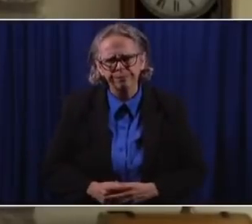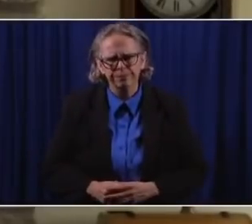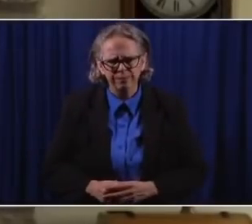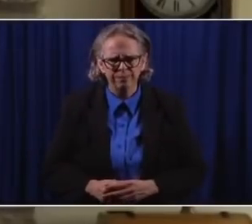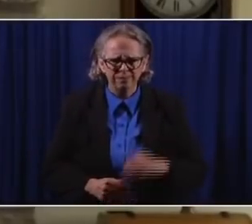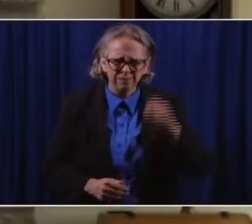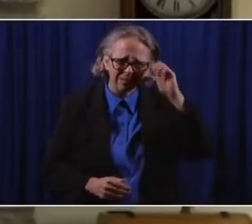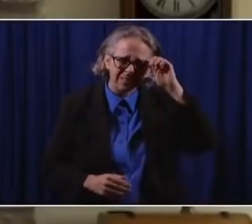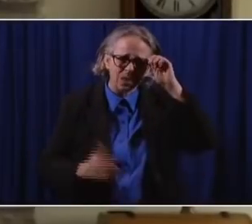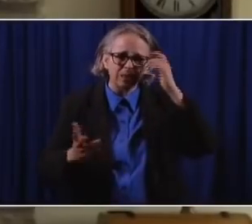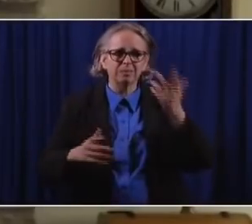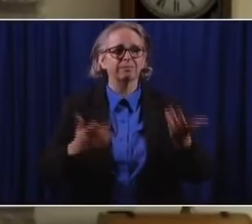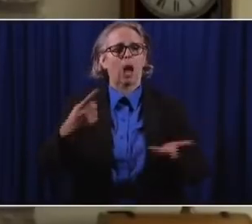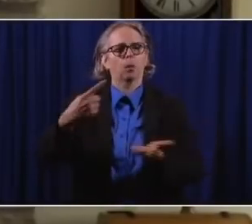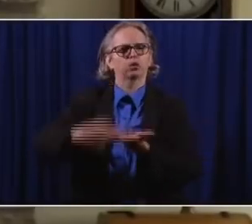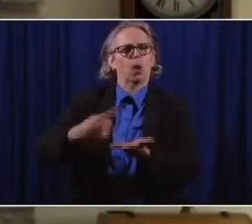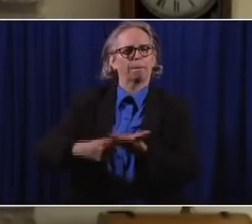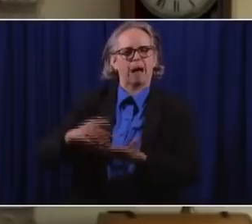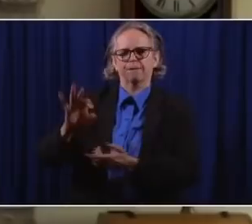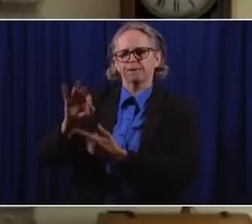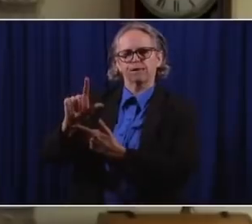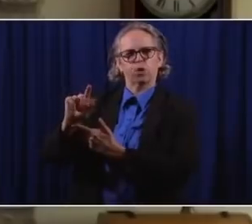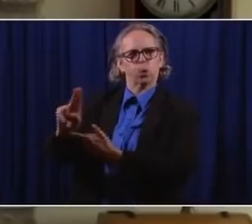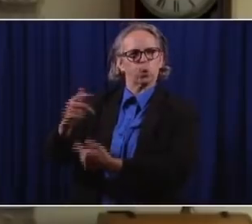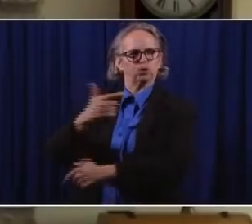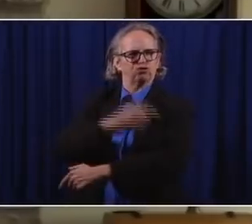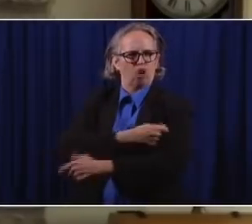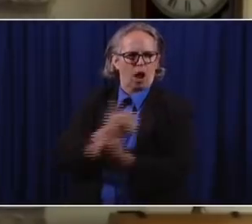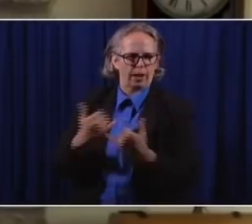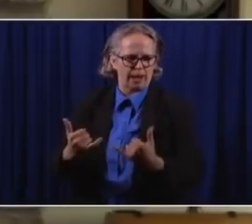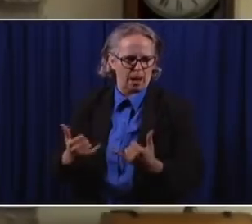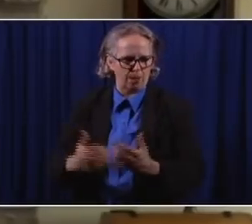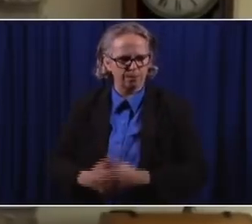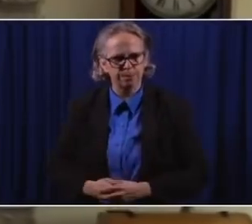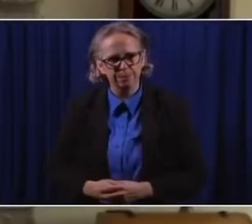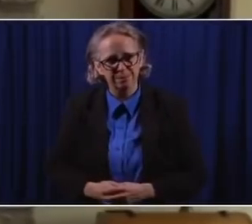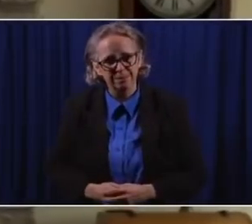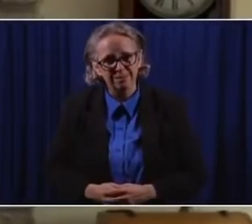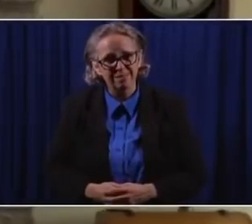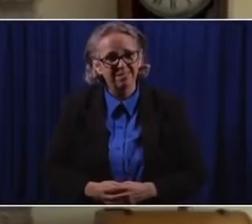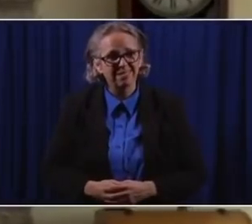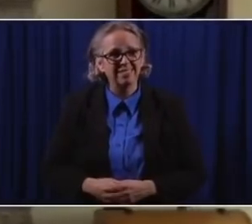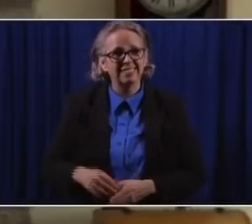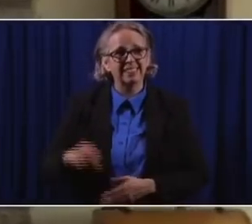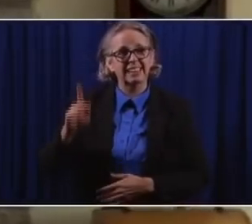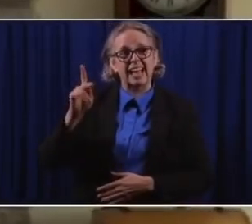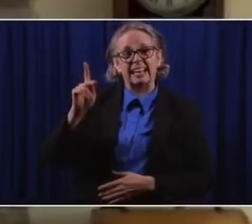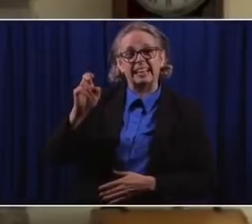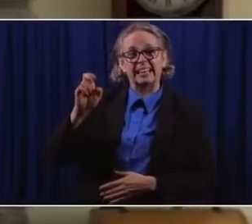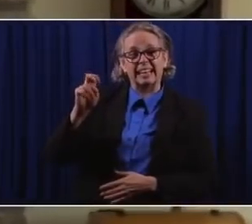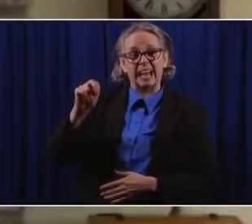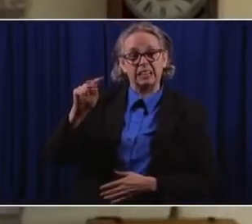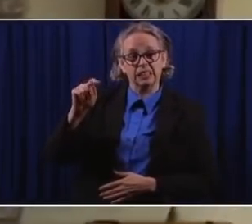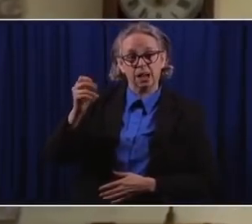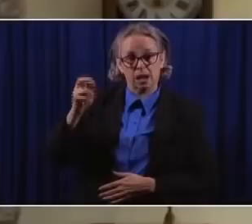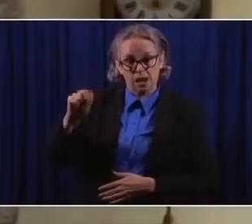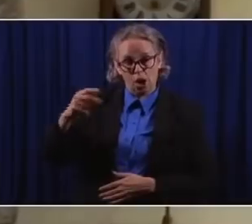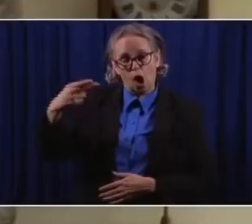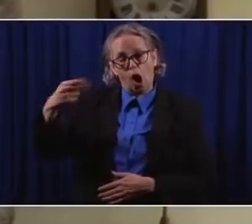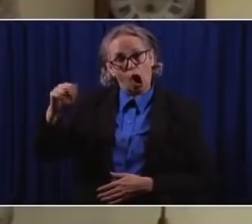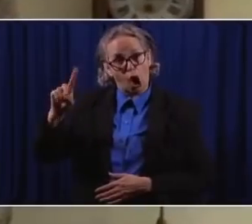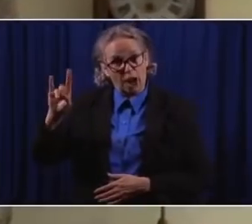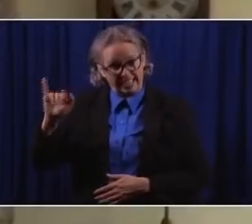story. Great news from our health officials at Canton Hardin Health Department. Every year, the health department offers